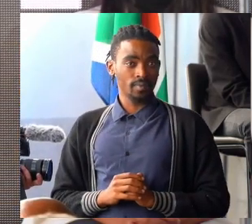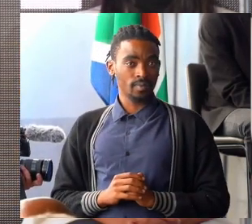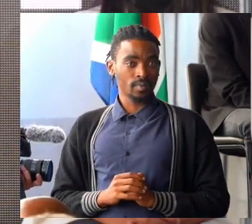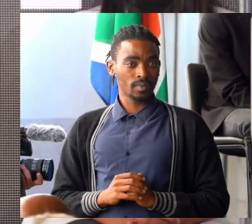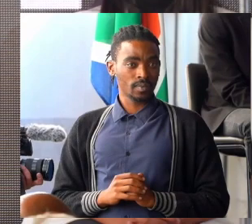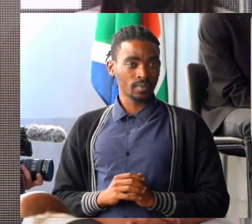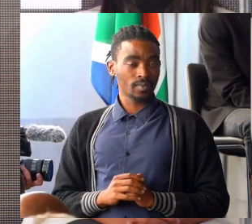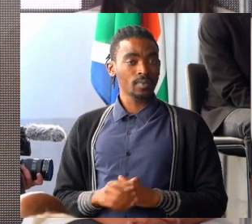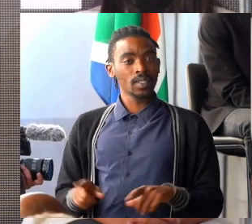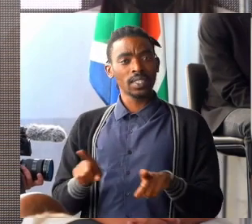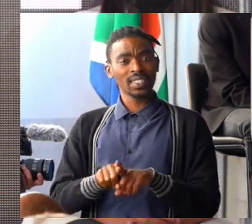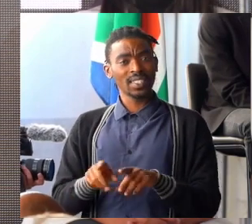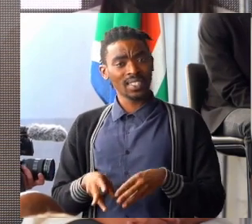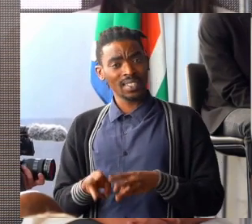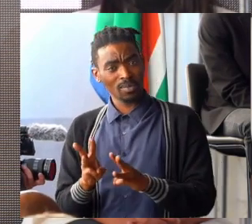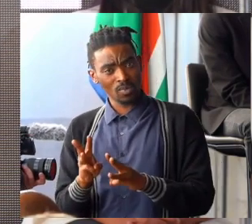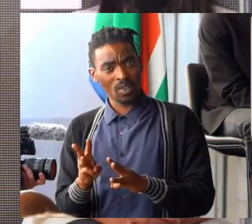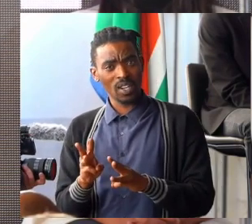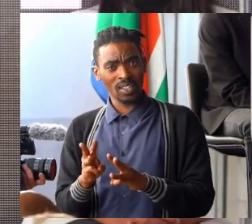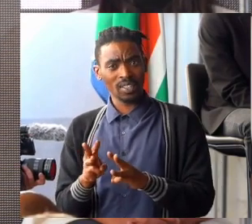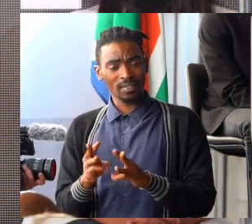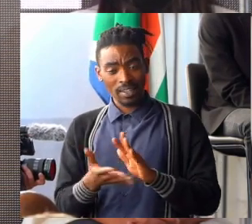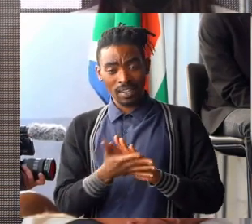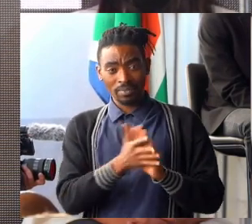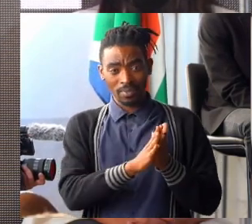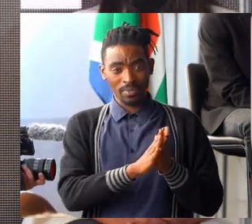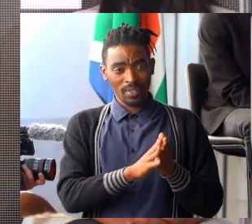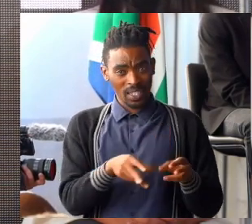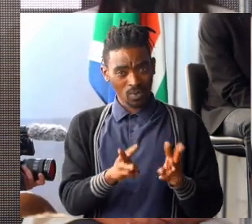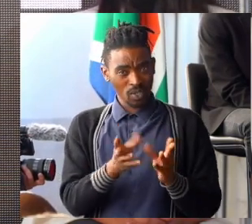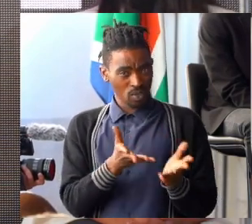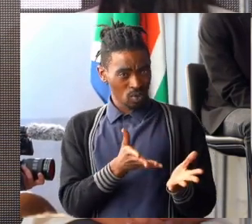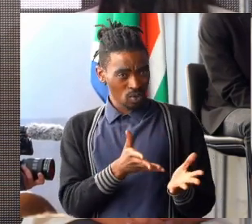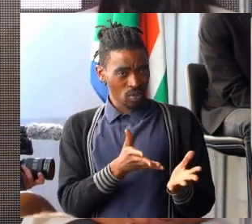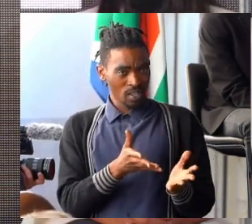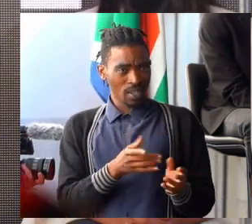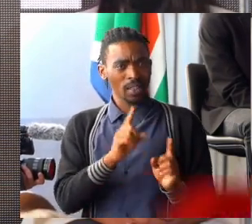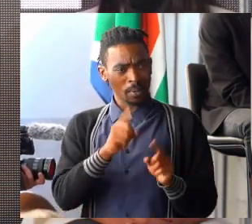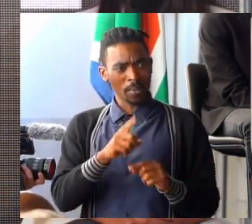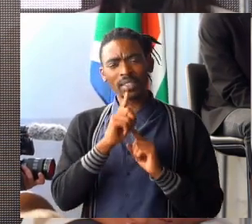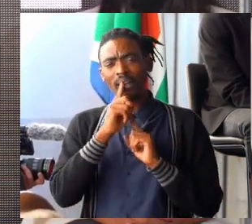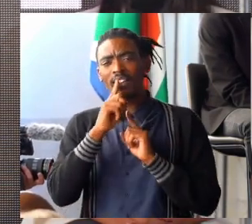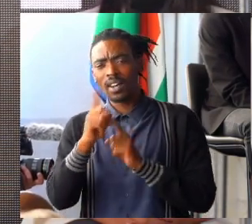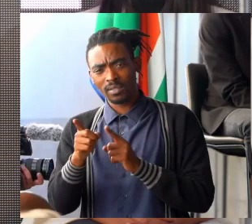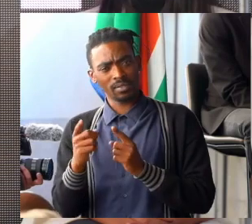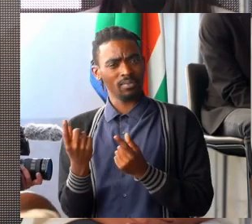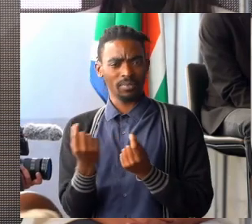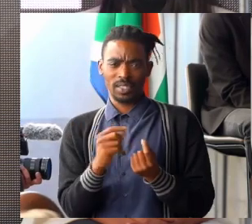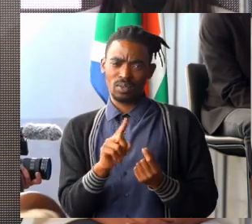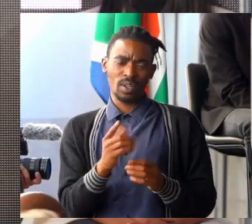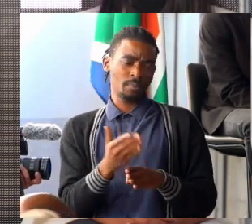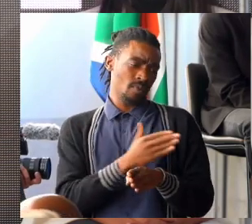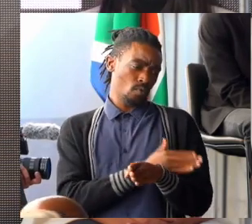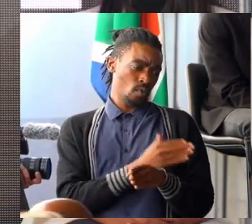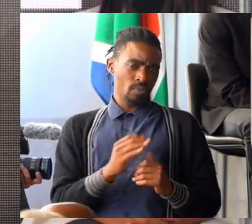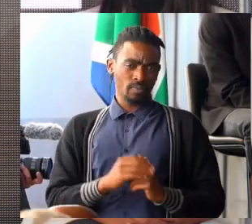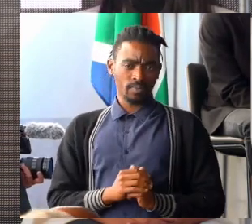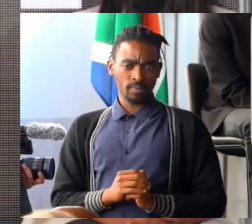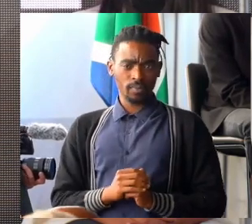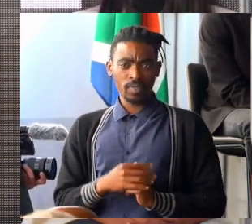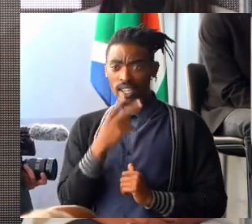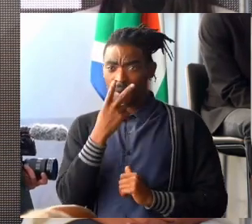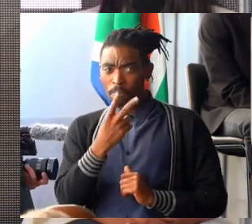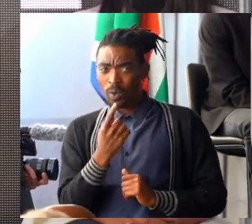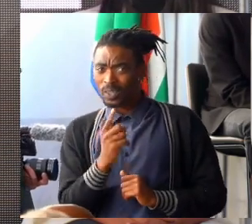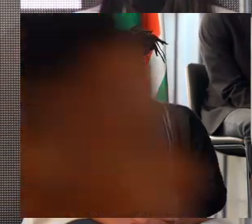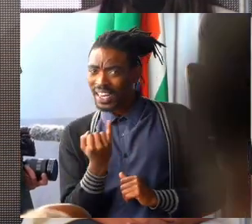In the same way that those who are destroying this country right now will have to answer to history for what they did, because it looks like they'll never